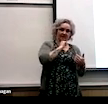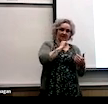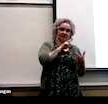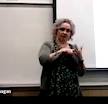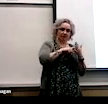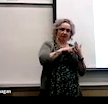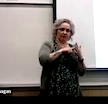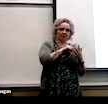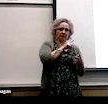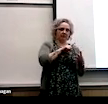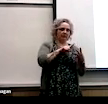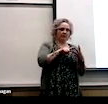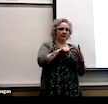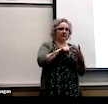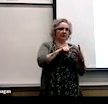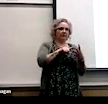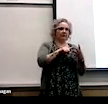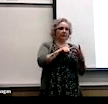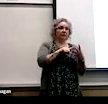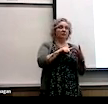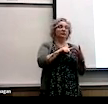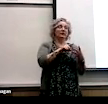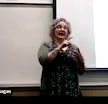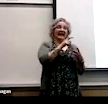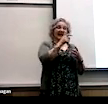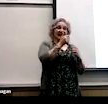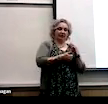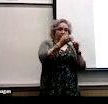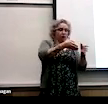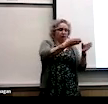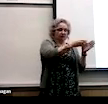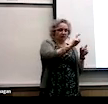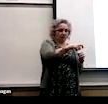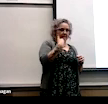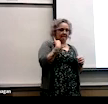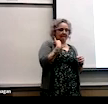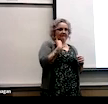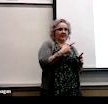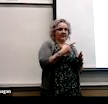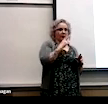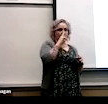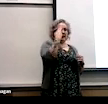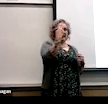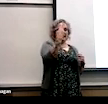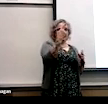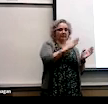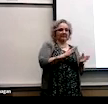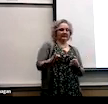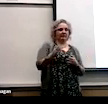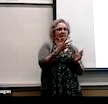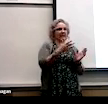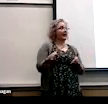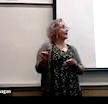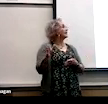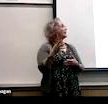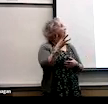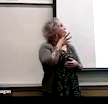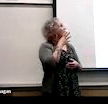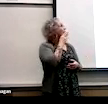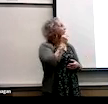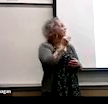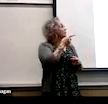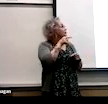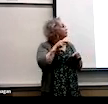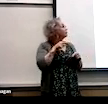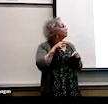individual should have a unique transition plan. We should provide support before transition and provide ongoing support after transition